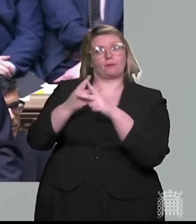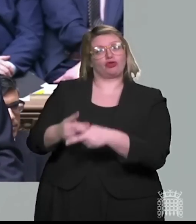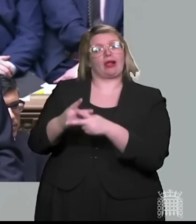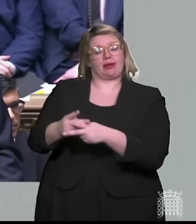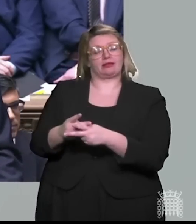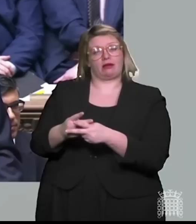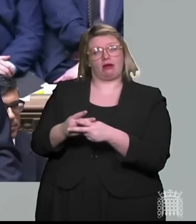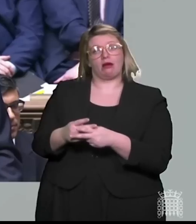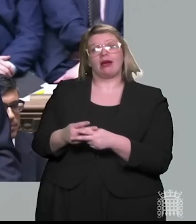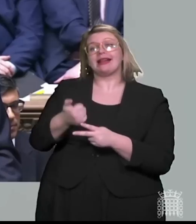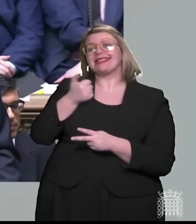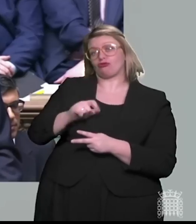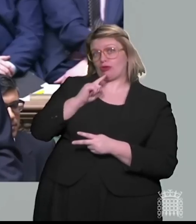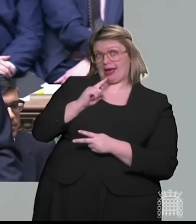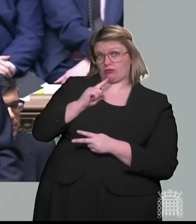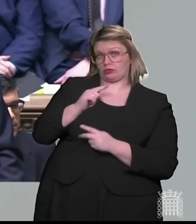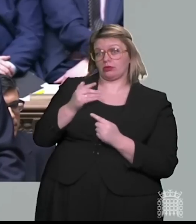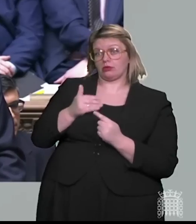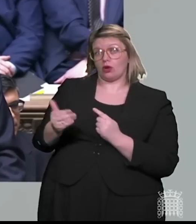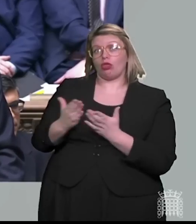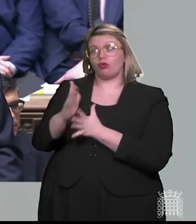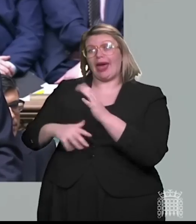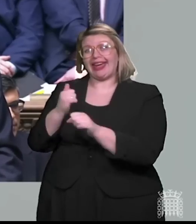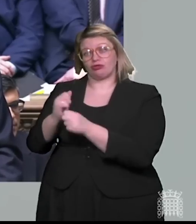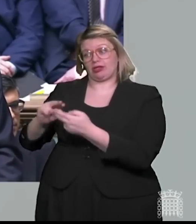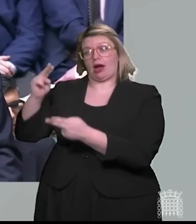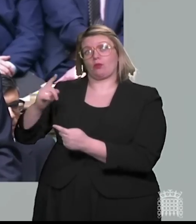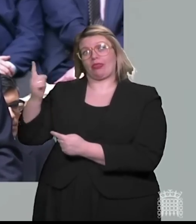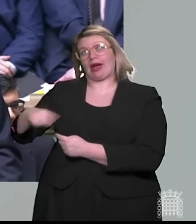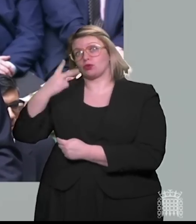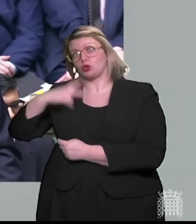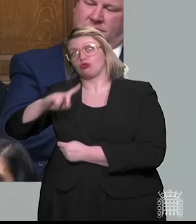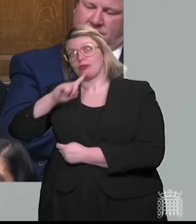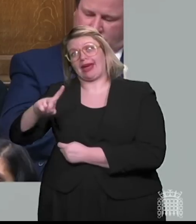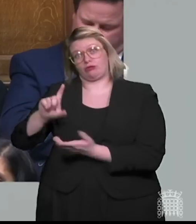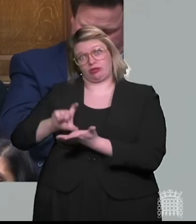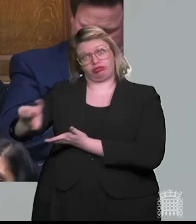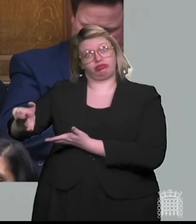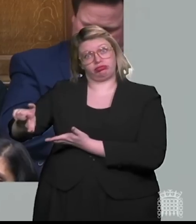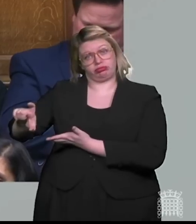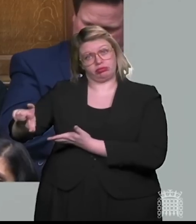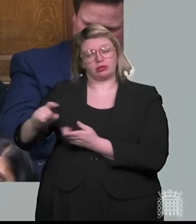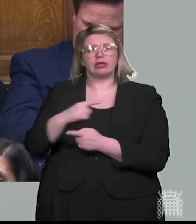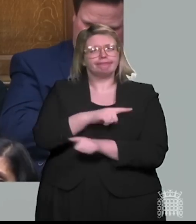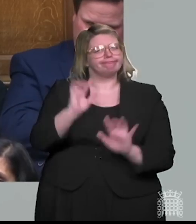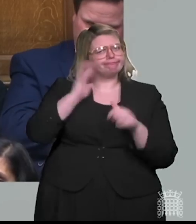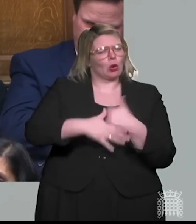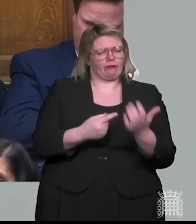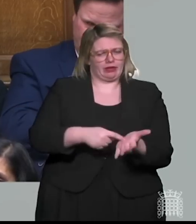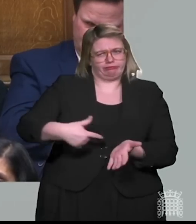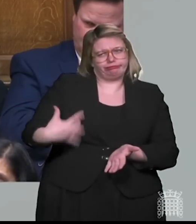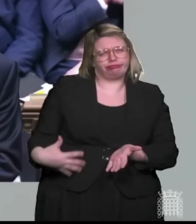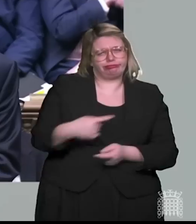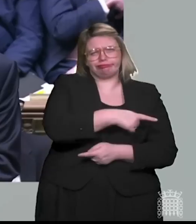to £1,200 for those who join through an agency. I've also heard many concerns about cost pressures